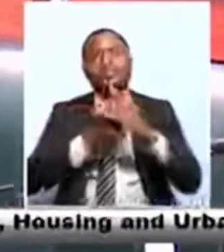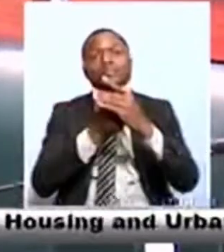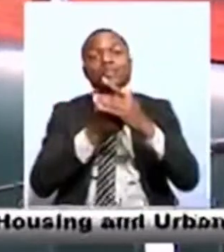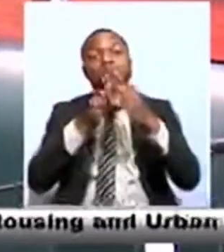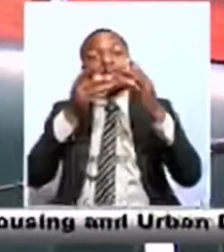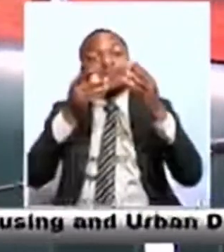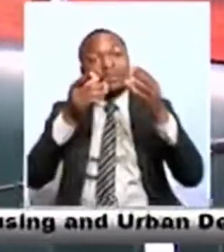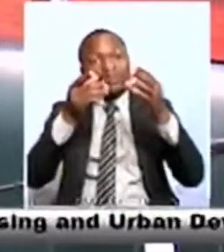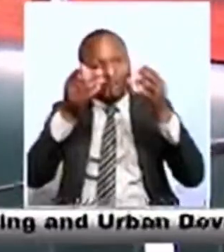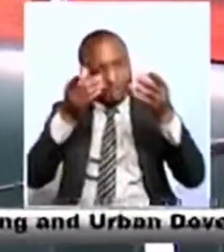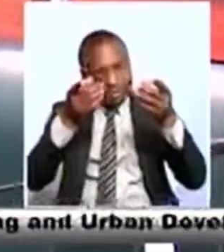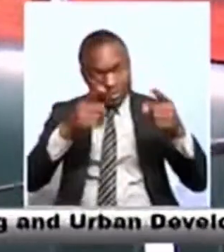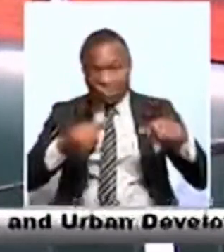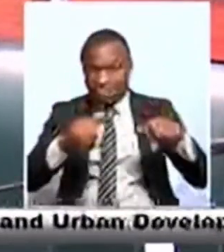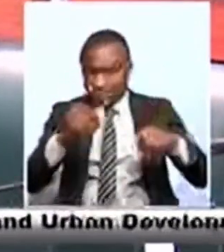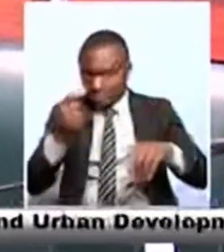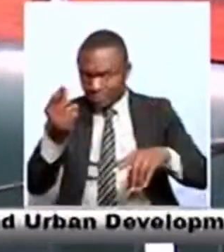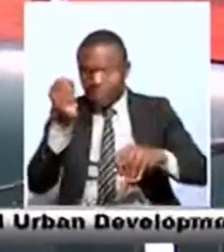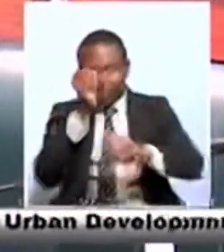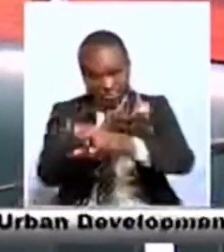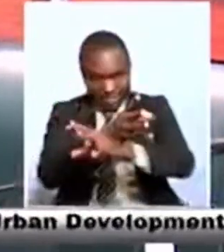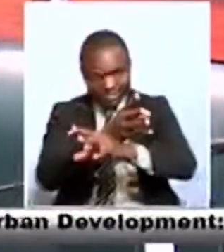funds are made available.